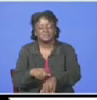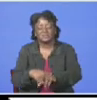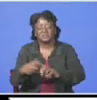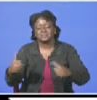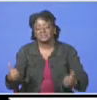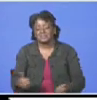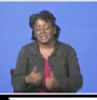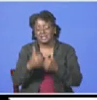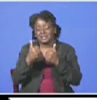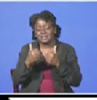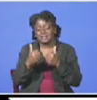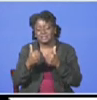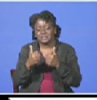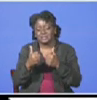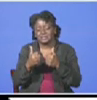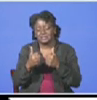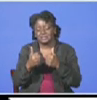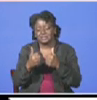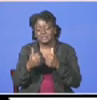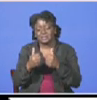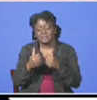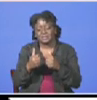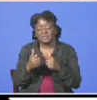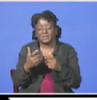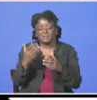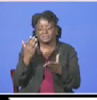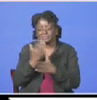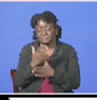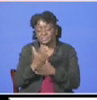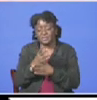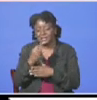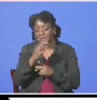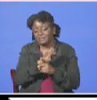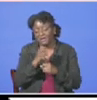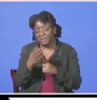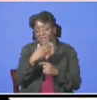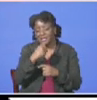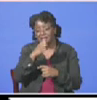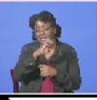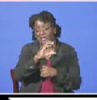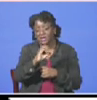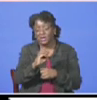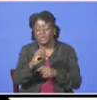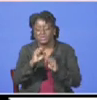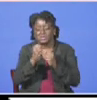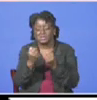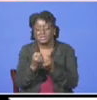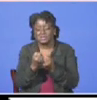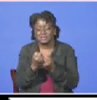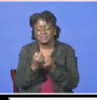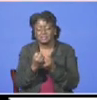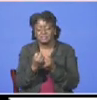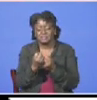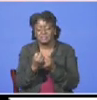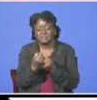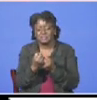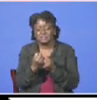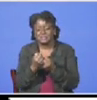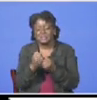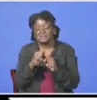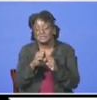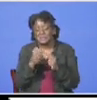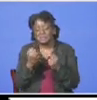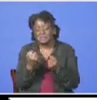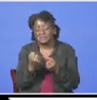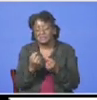environment and ecosystem at Clifton Pier. Historically, oil would be released into the ocean from this